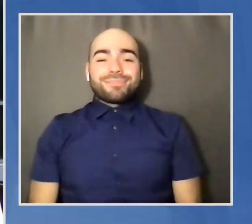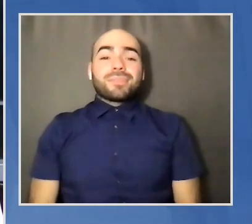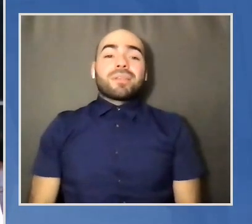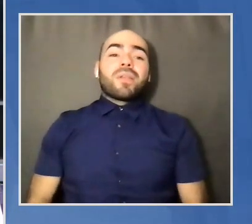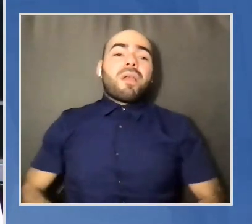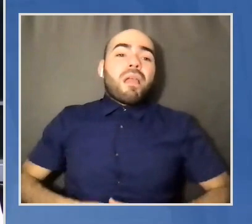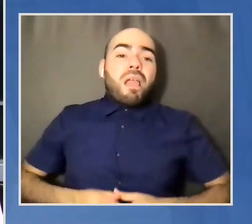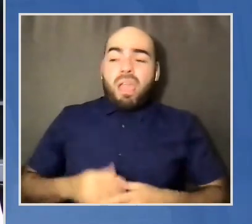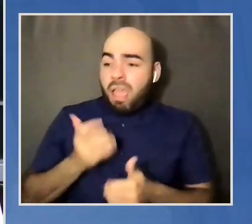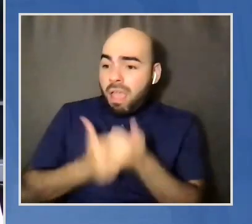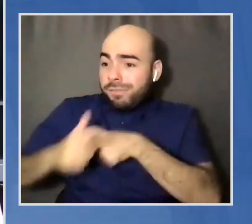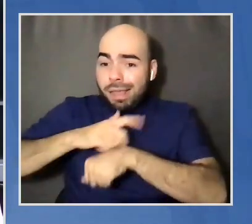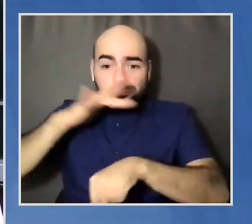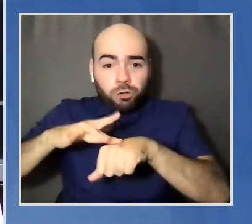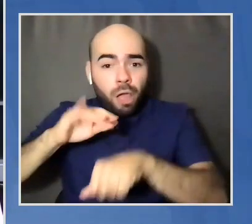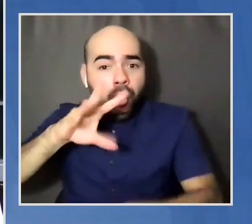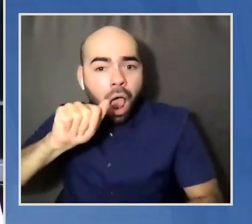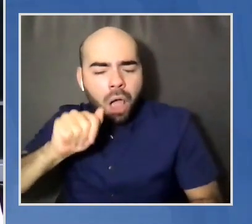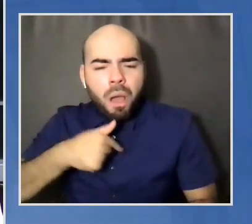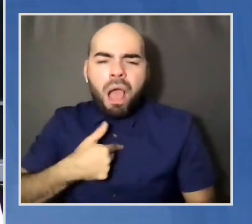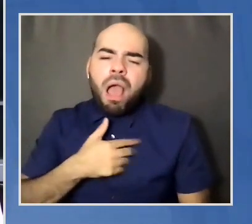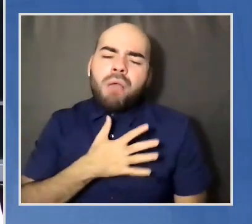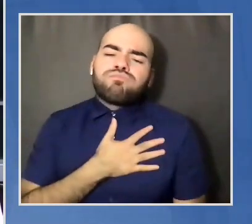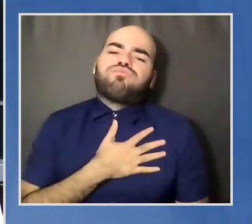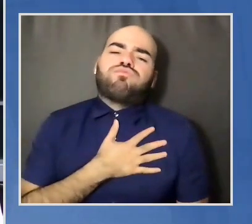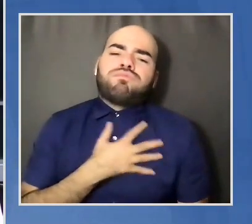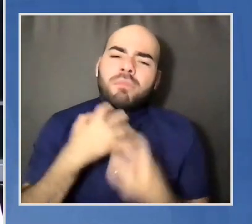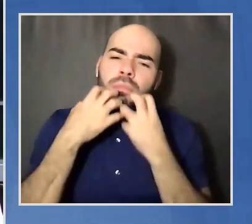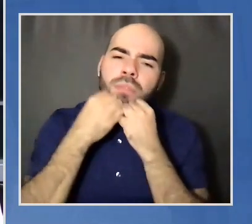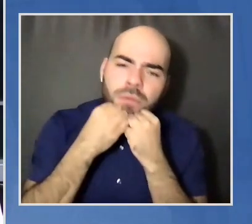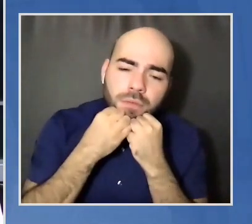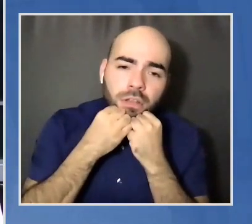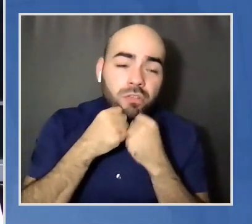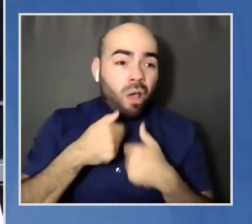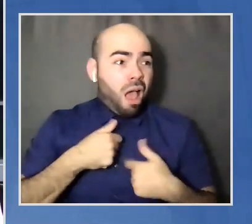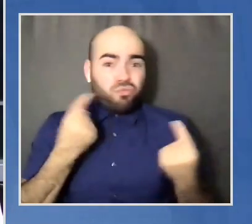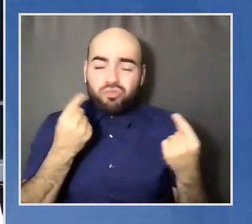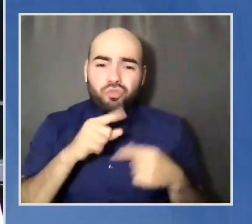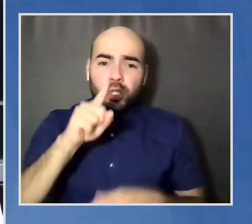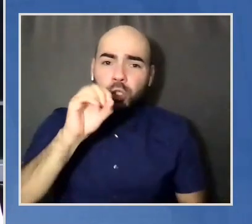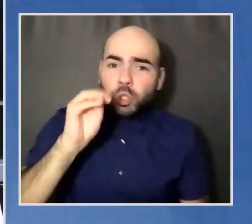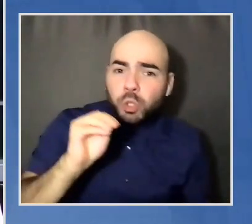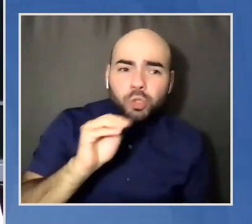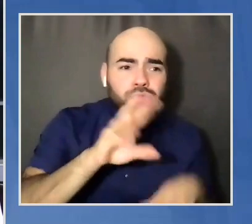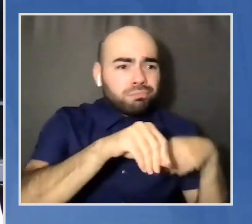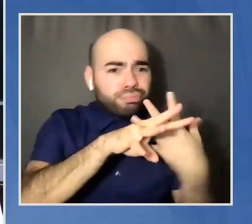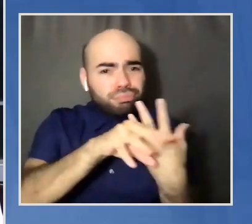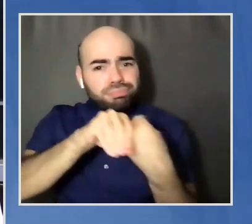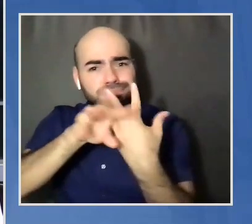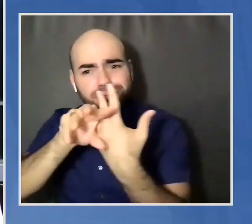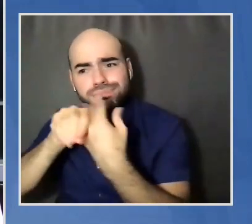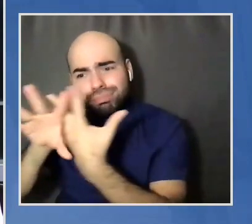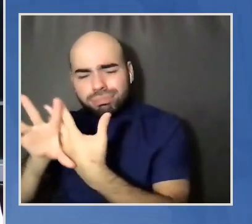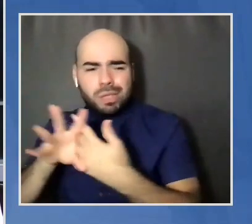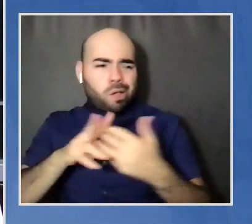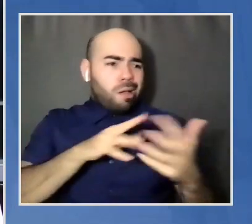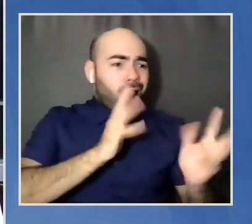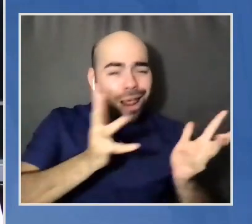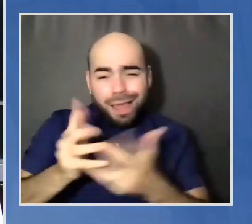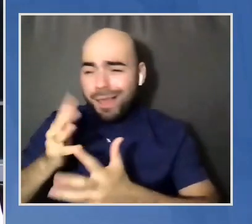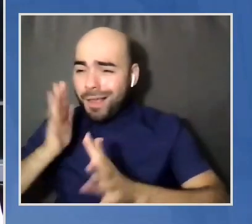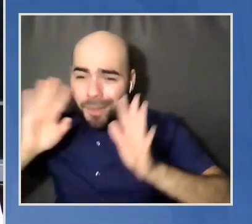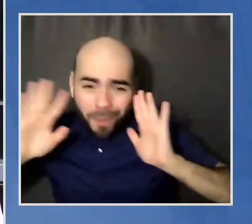I loved every minute of being here, and I've been making calls and doing Zooms all over the country, including Iowa, these past